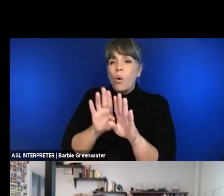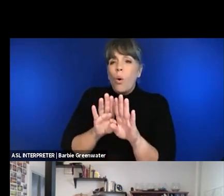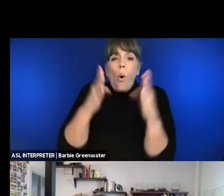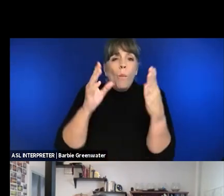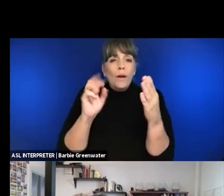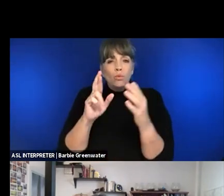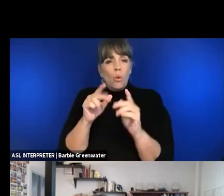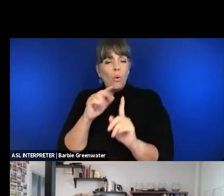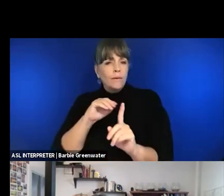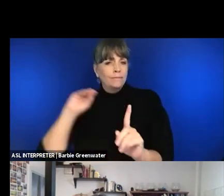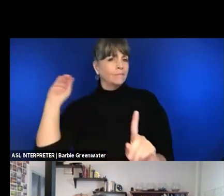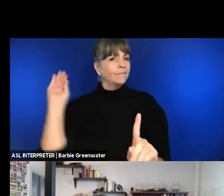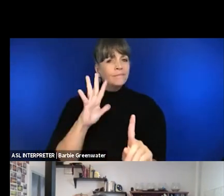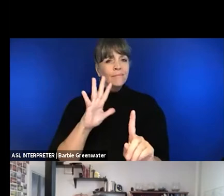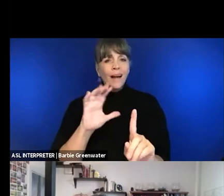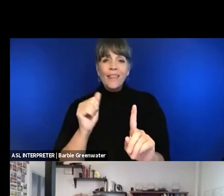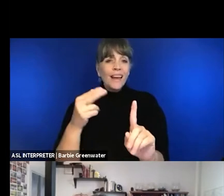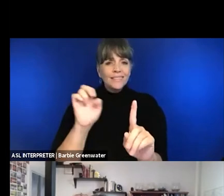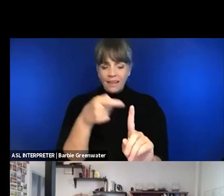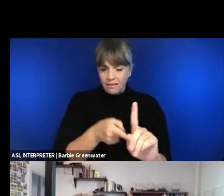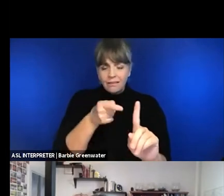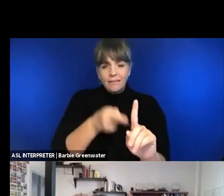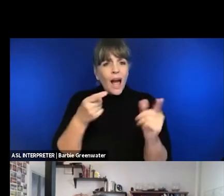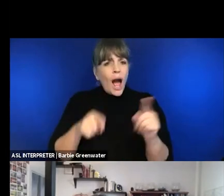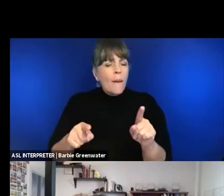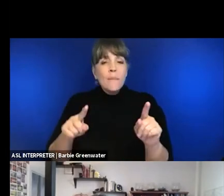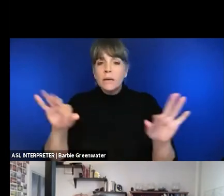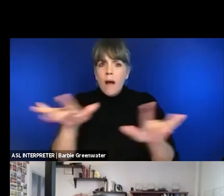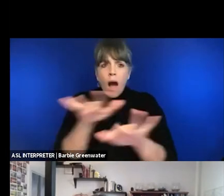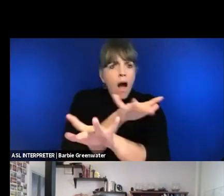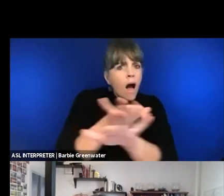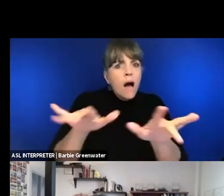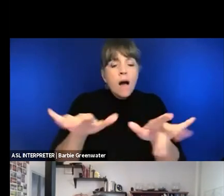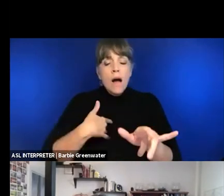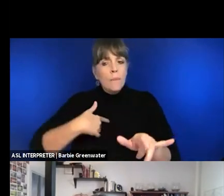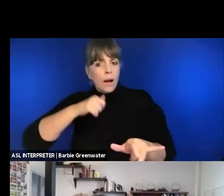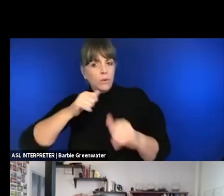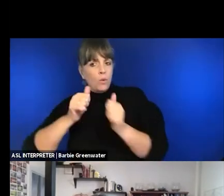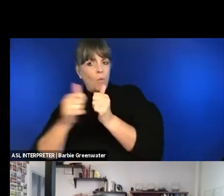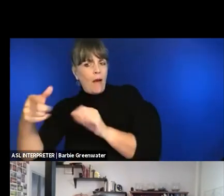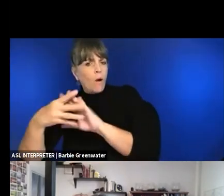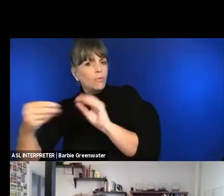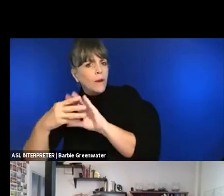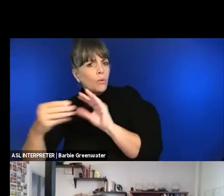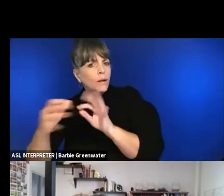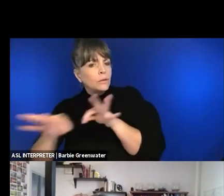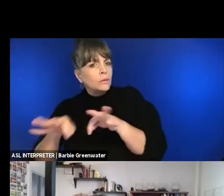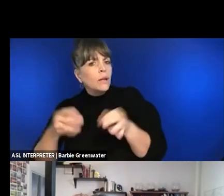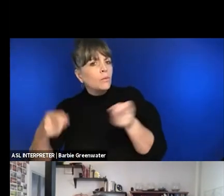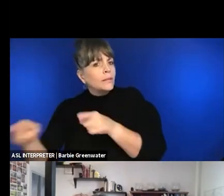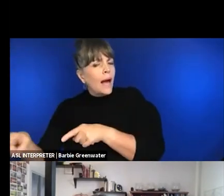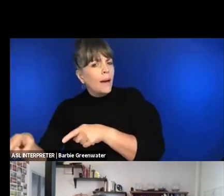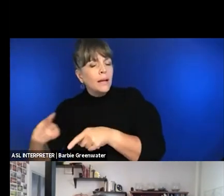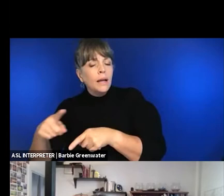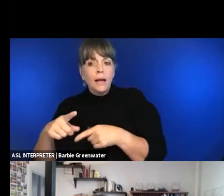There's a lot happening. And if you didn't have that narration cluing you in to the key visual elements, it's just a bed of music,